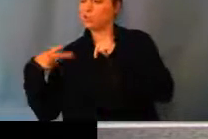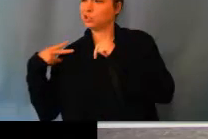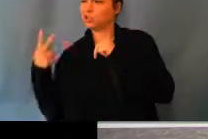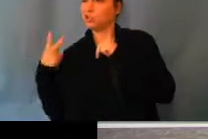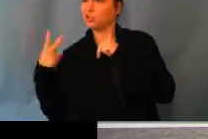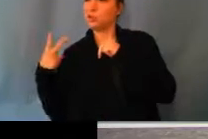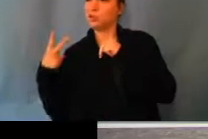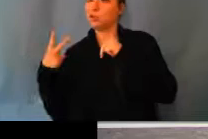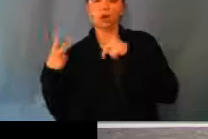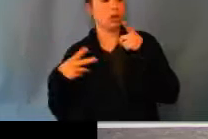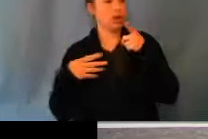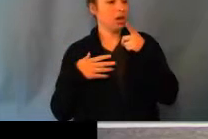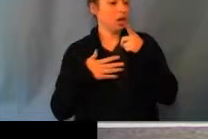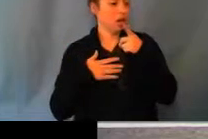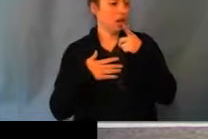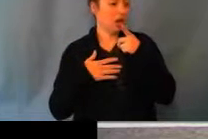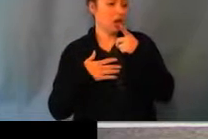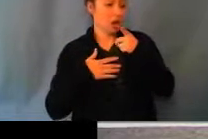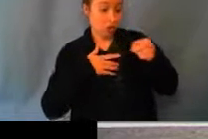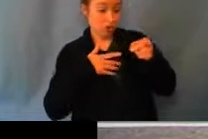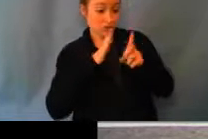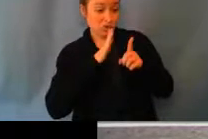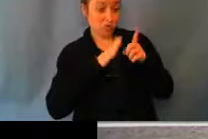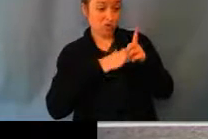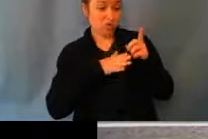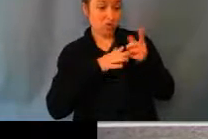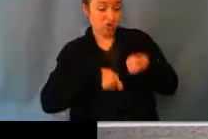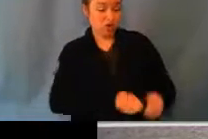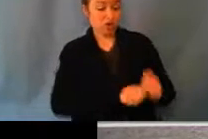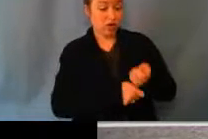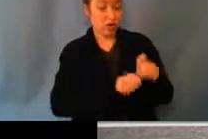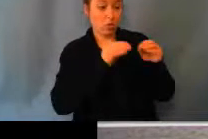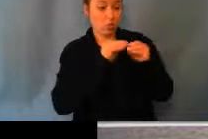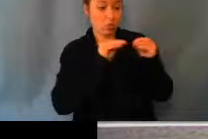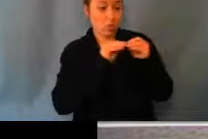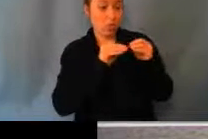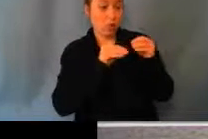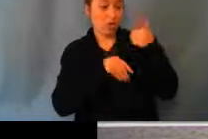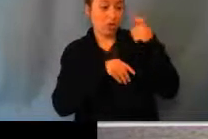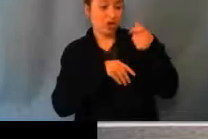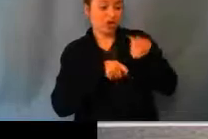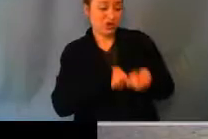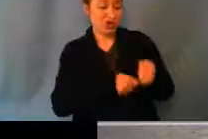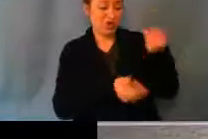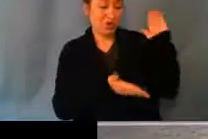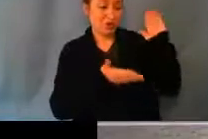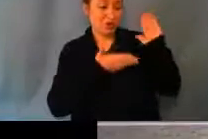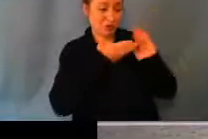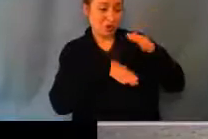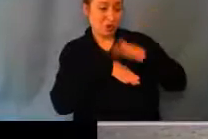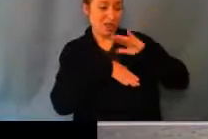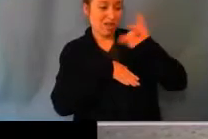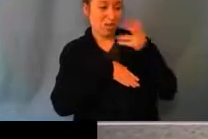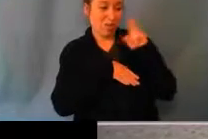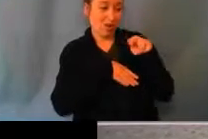was more shovels high, Sarah, Larry explained, but your shovel is shorter than Juan's.